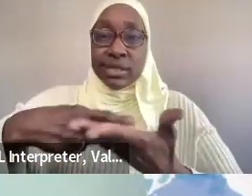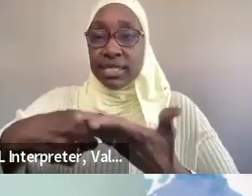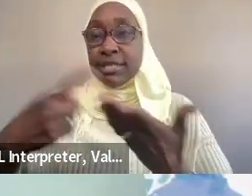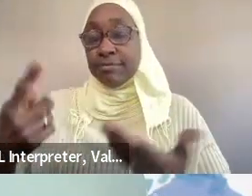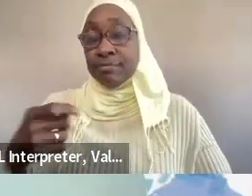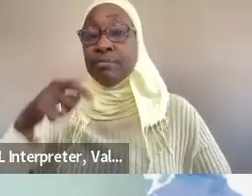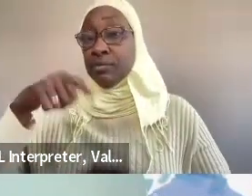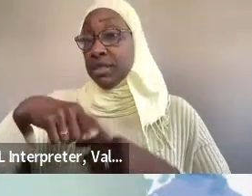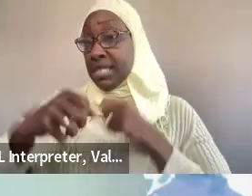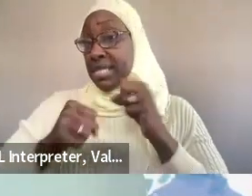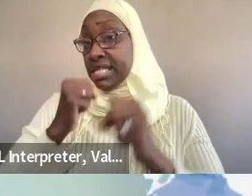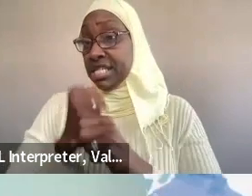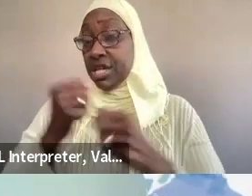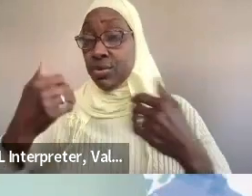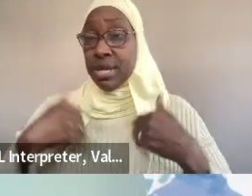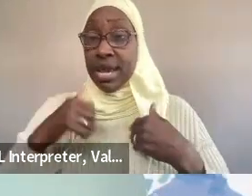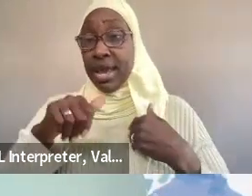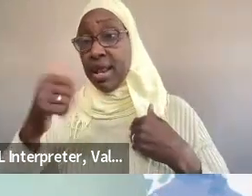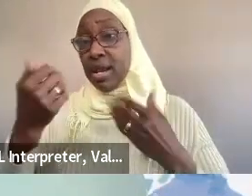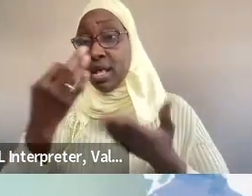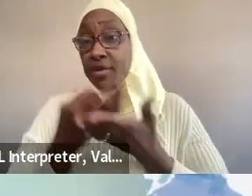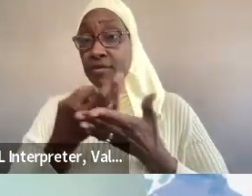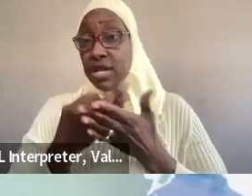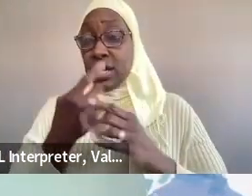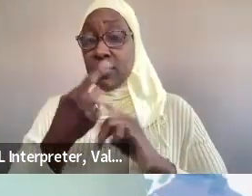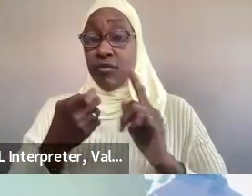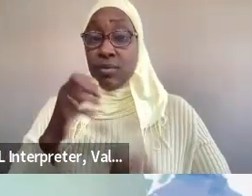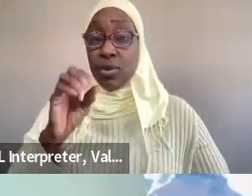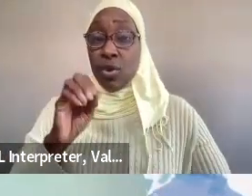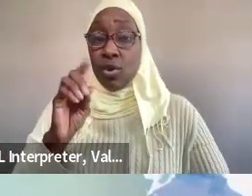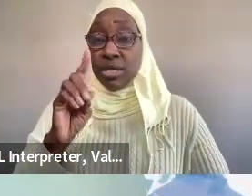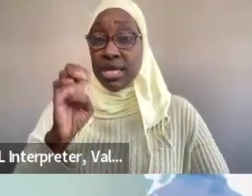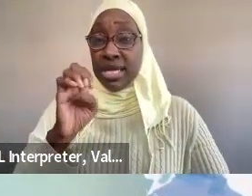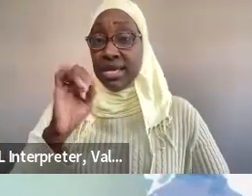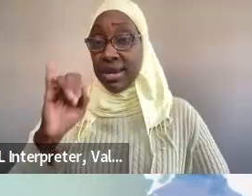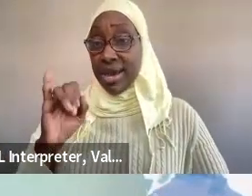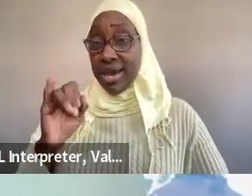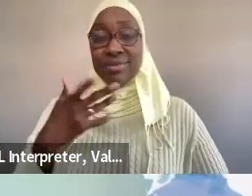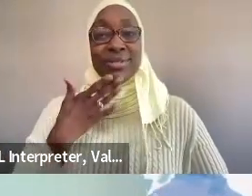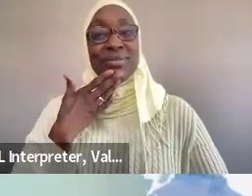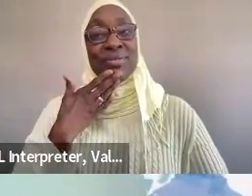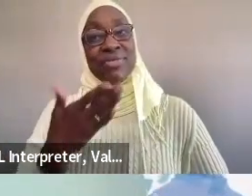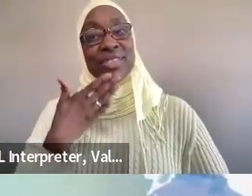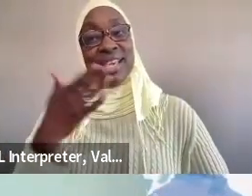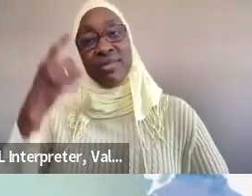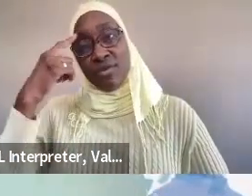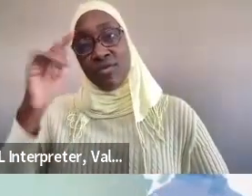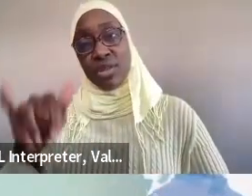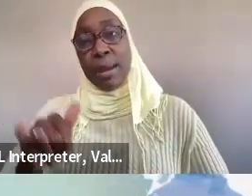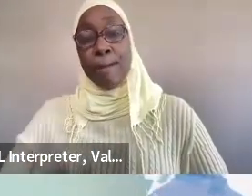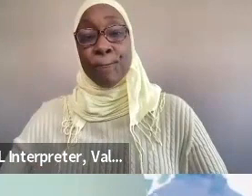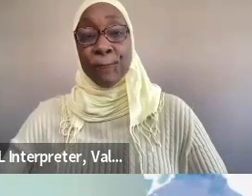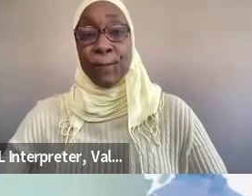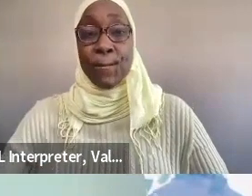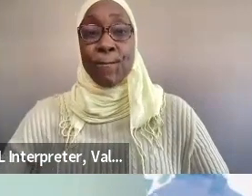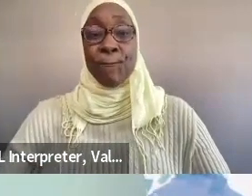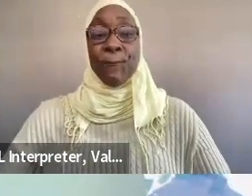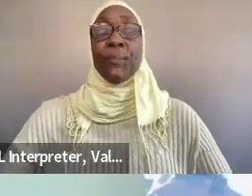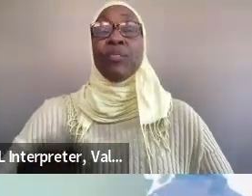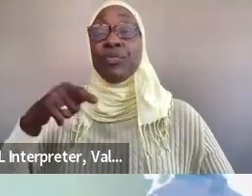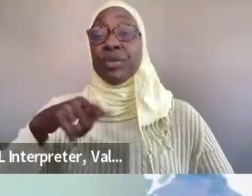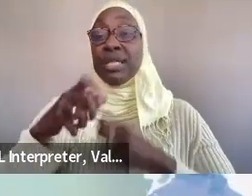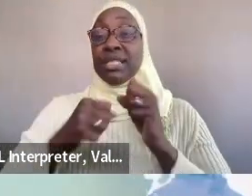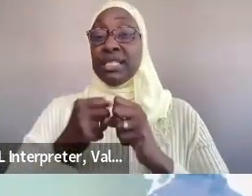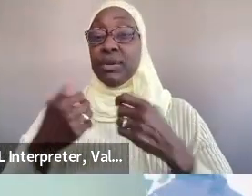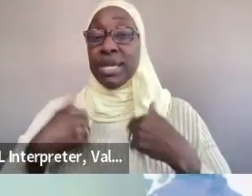another funding from the ODEI, which we are really thankful for. And this year, we had about